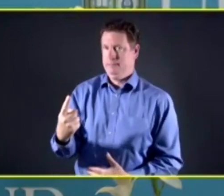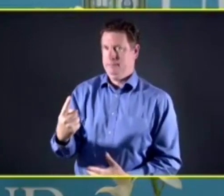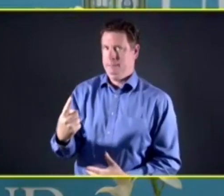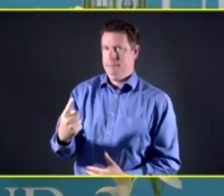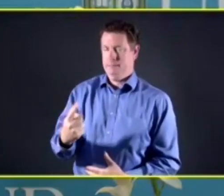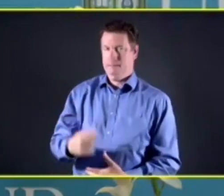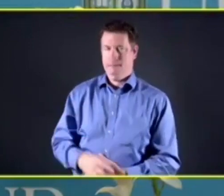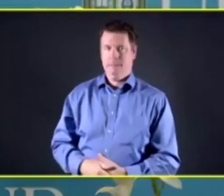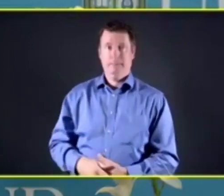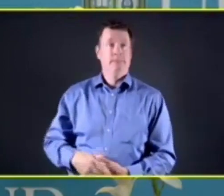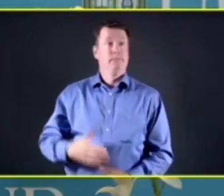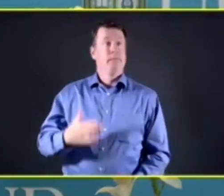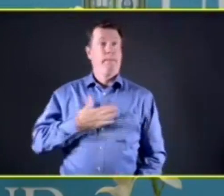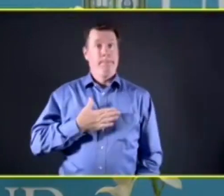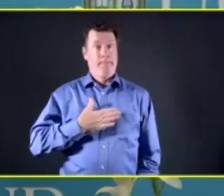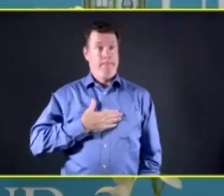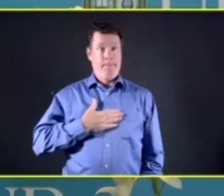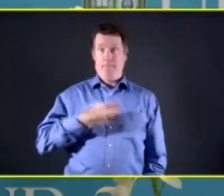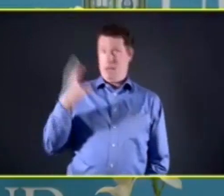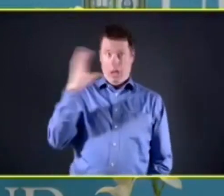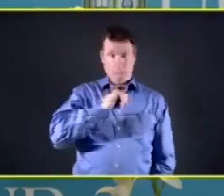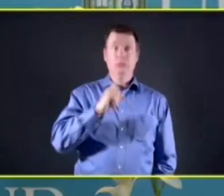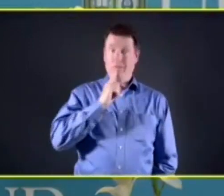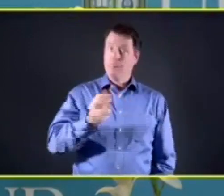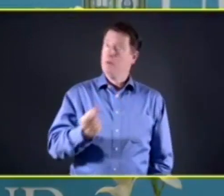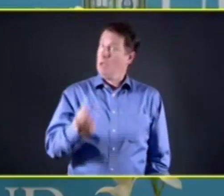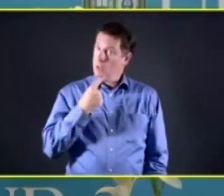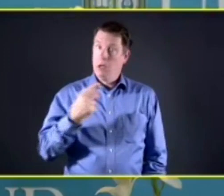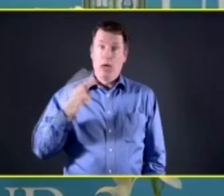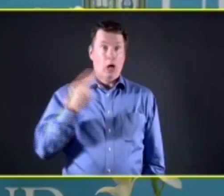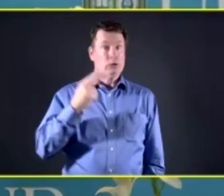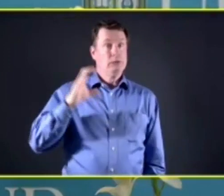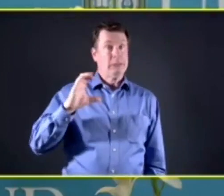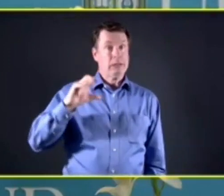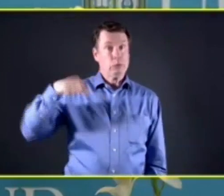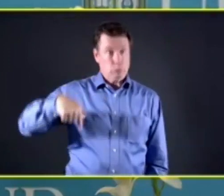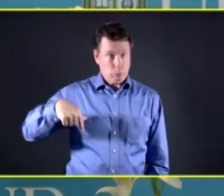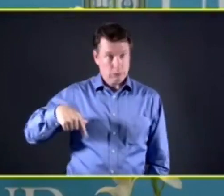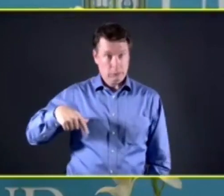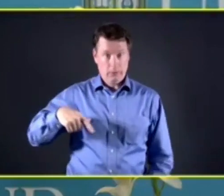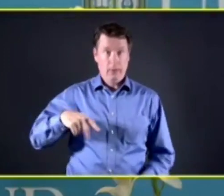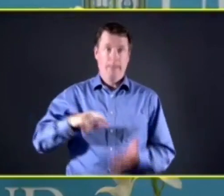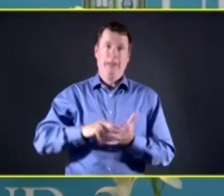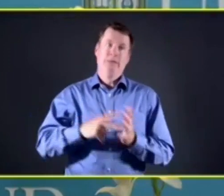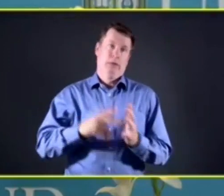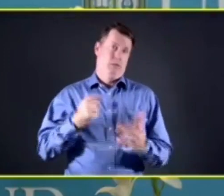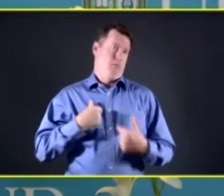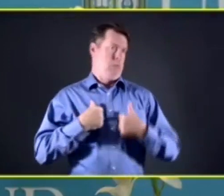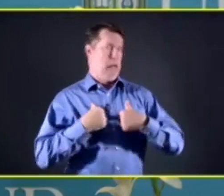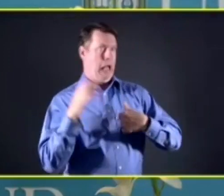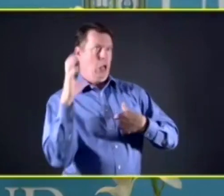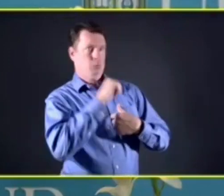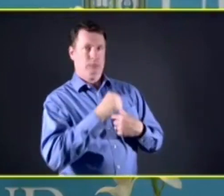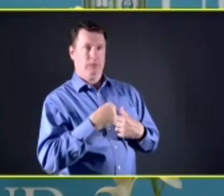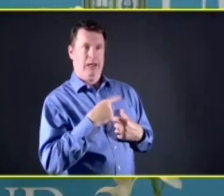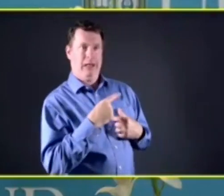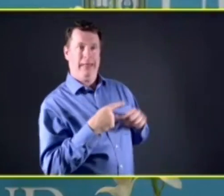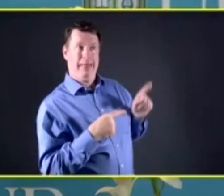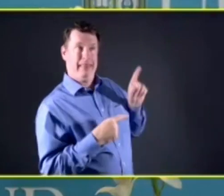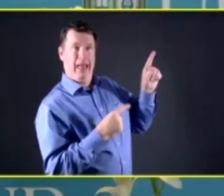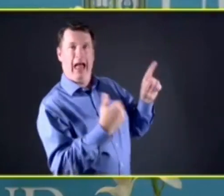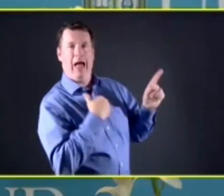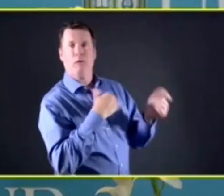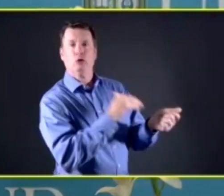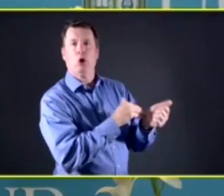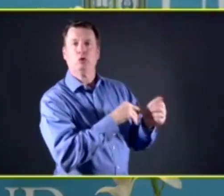follow-up, I would imagine. But I wouldn't encourage that in general. I mean, we need to find out the answer so then we can move on. And